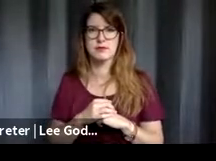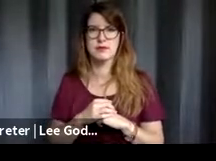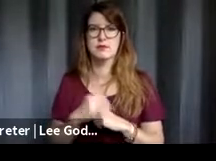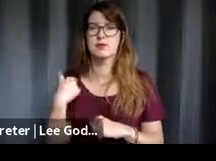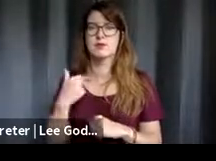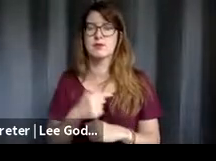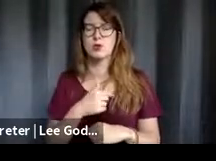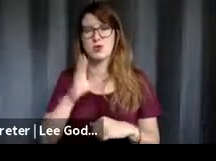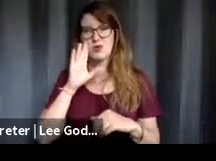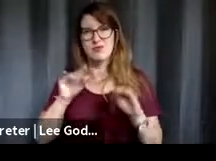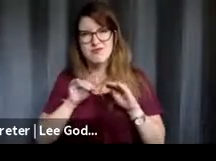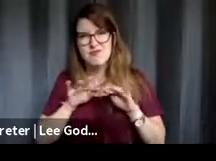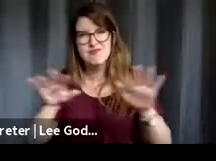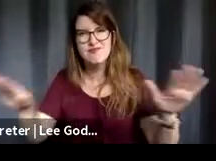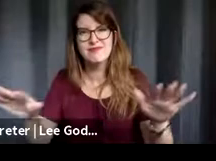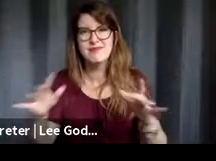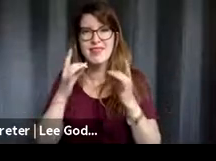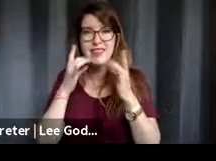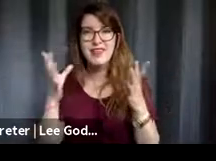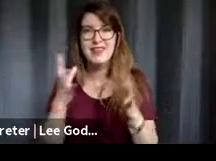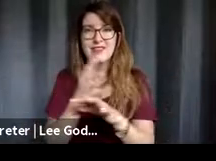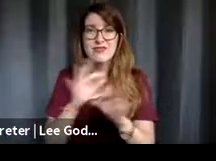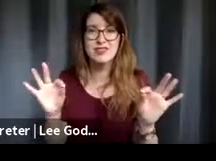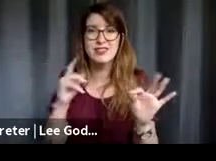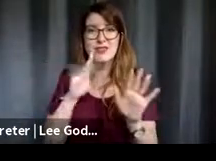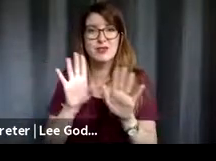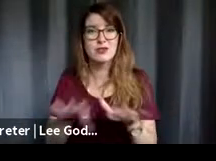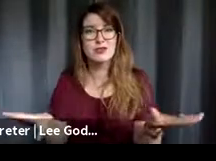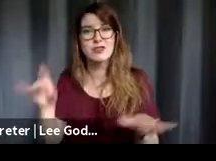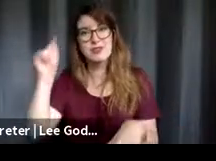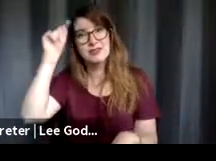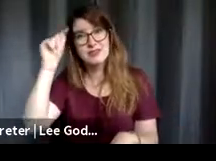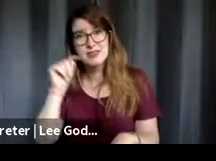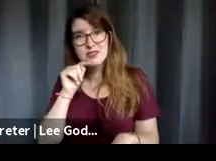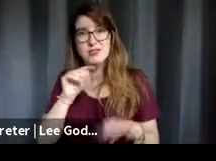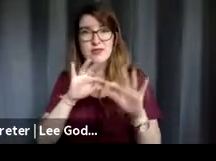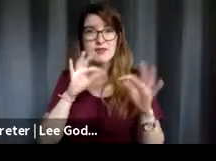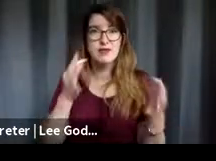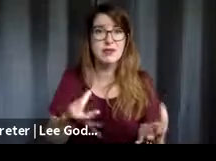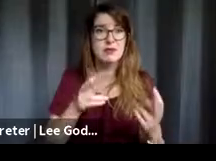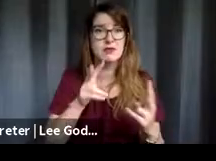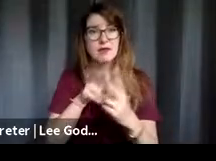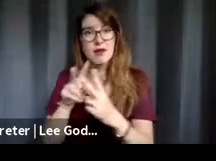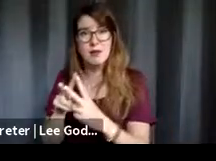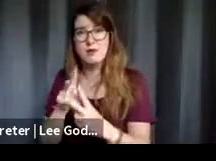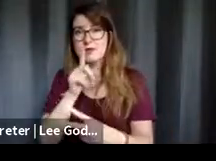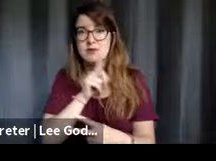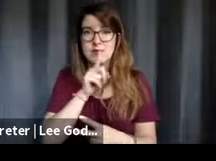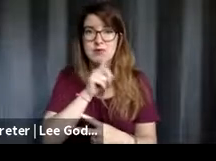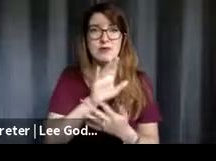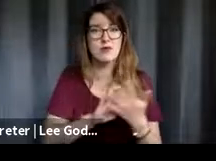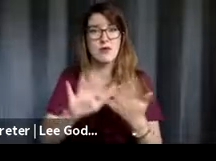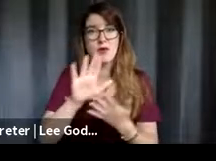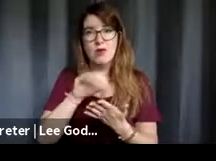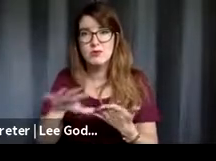We bring life and freedom to children, teenagers, families, couples, singles, college students,